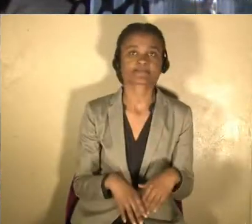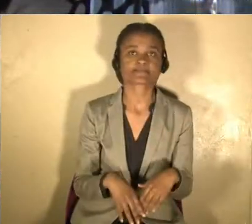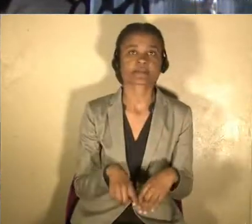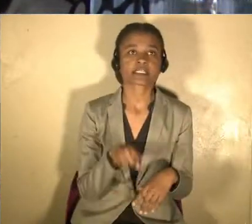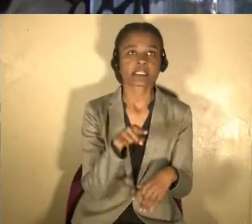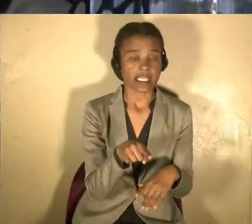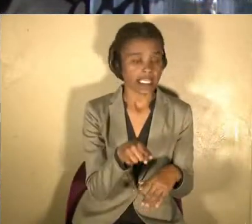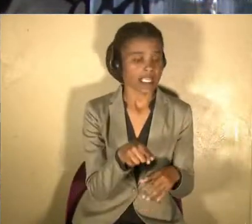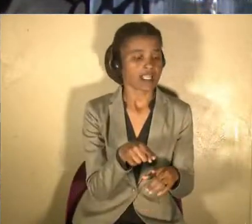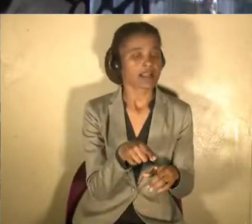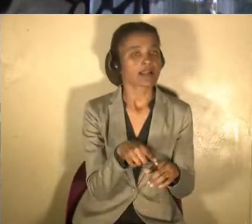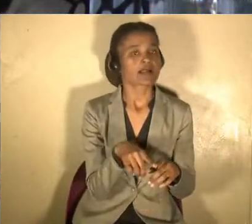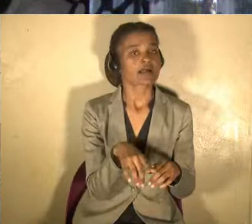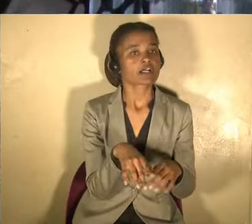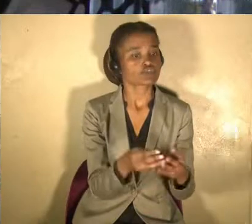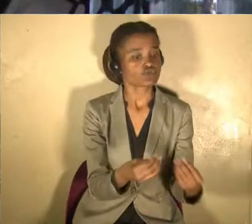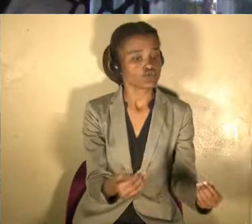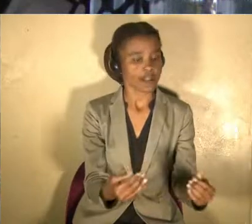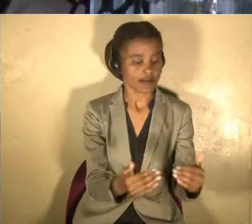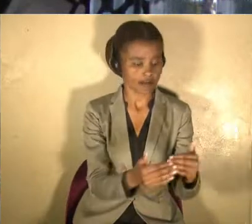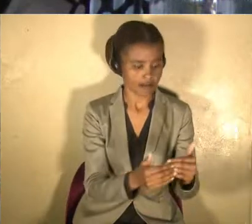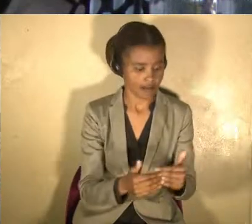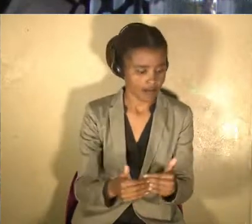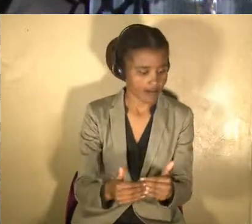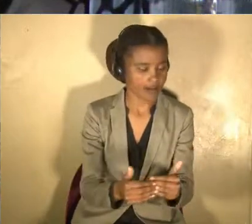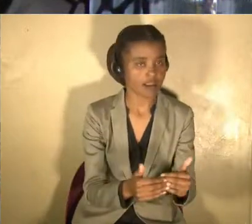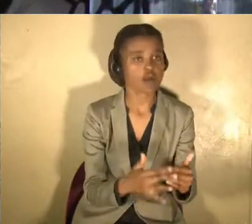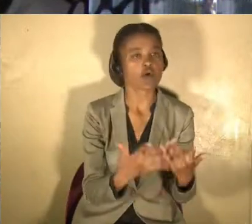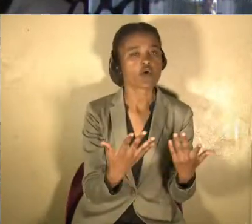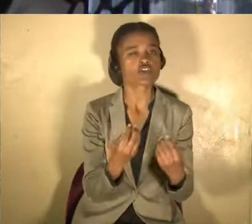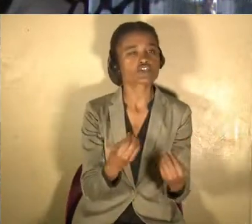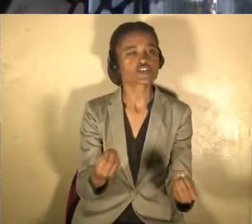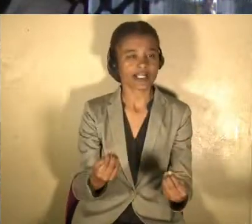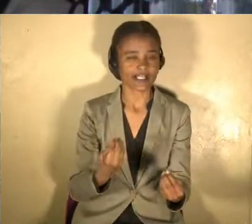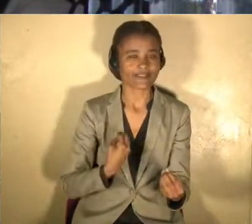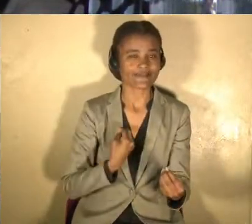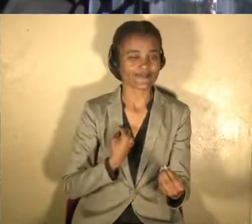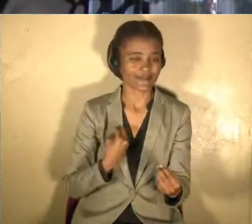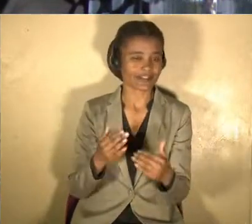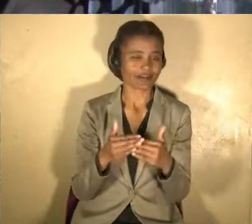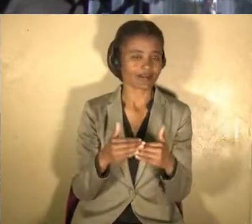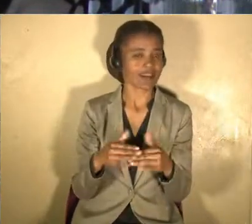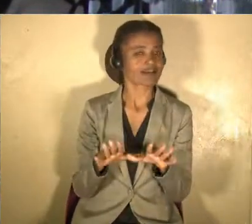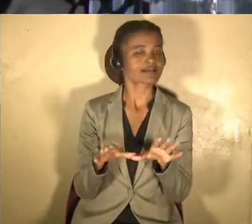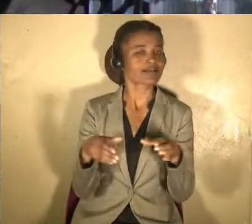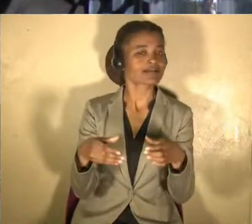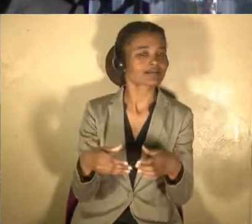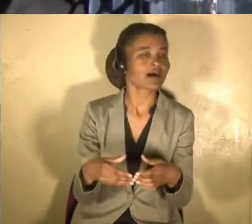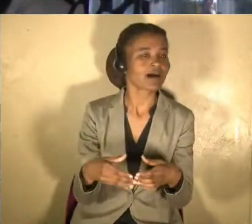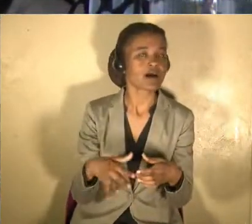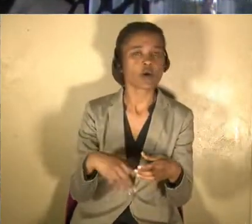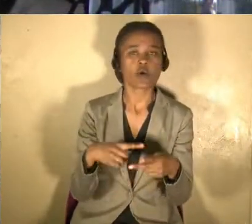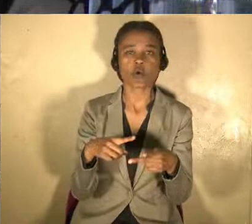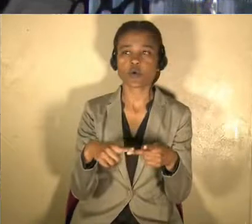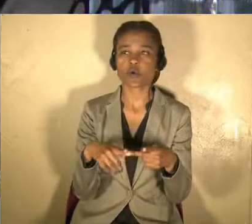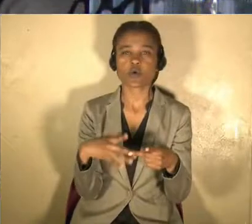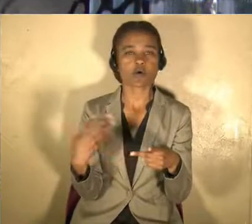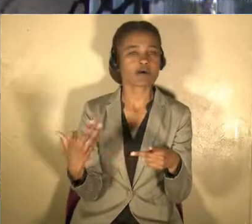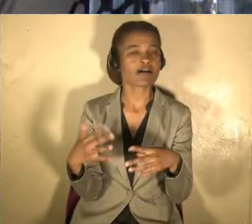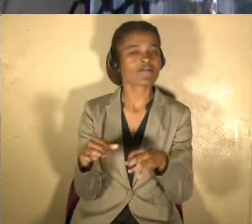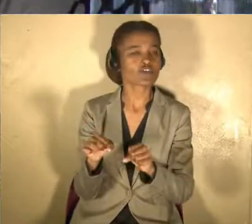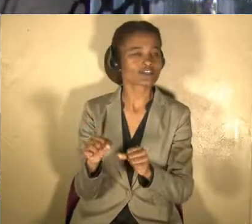in a class of foster care scheme or in a child and youth care center. So it does make that